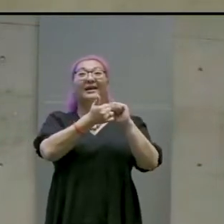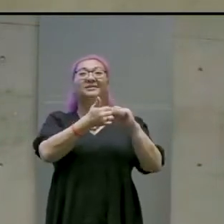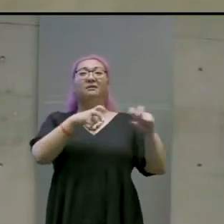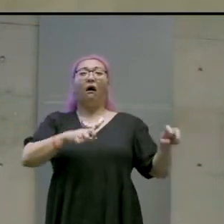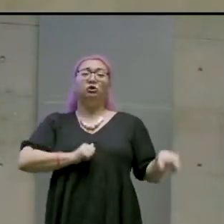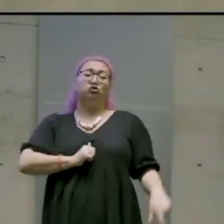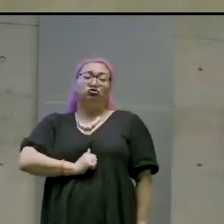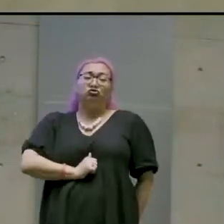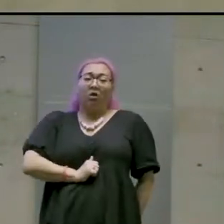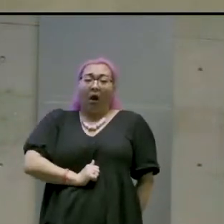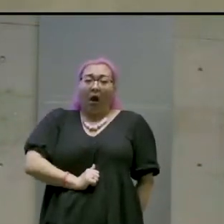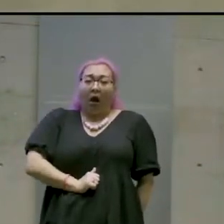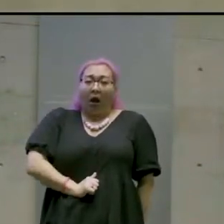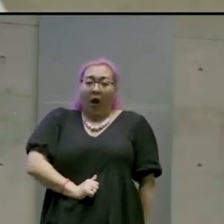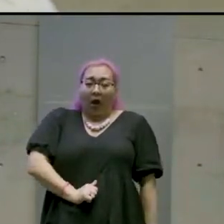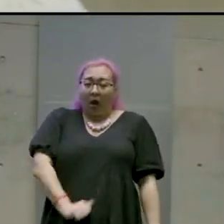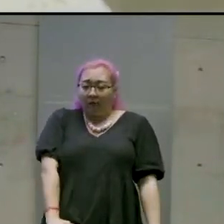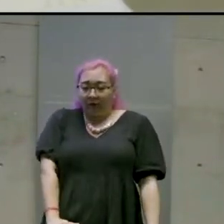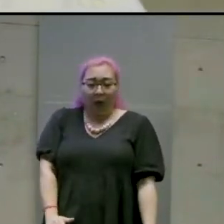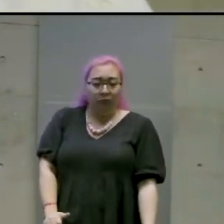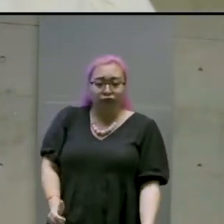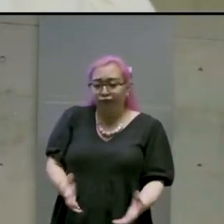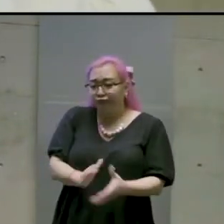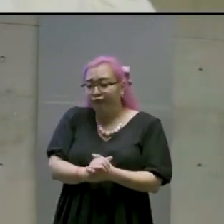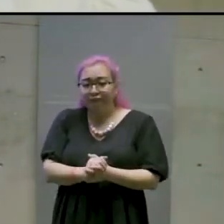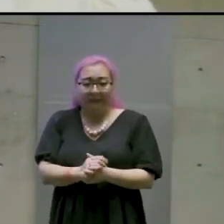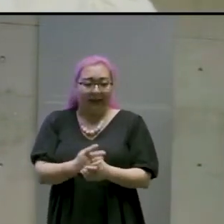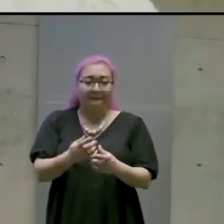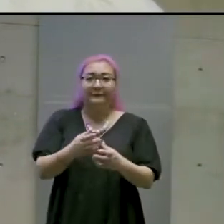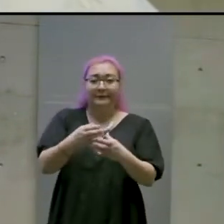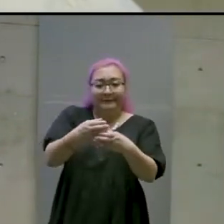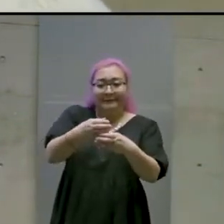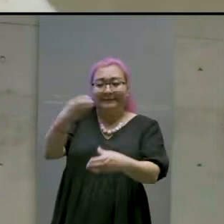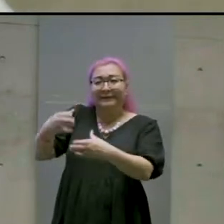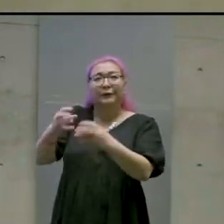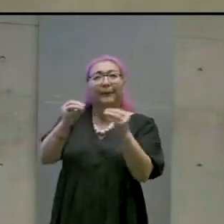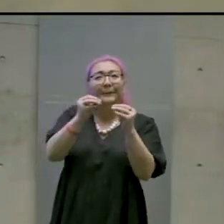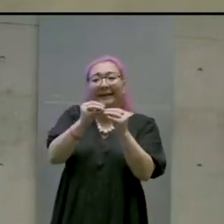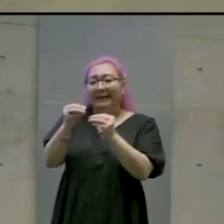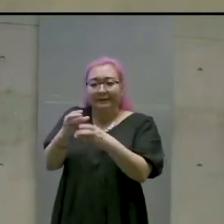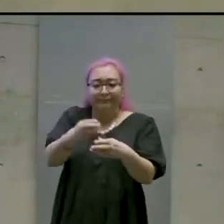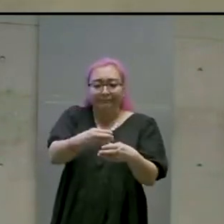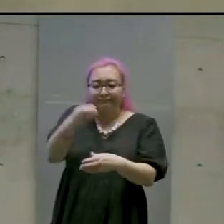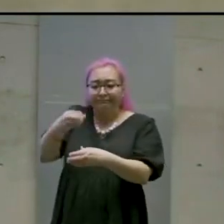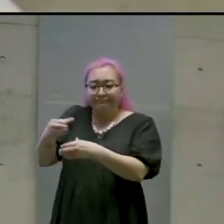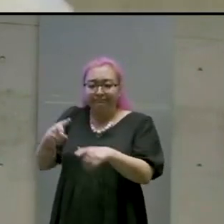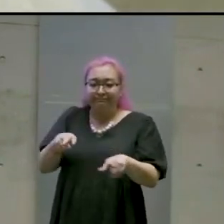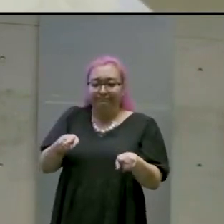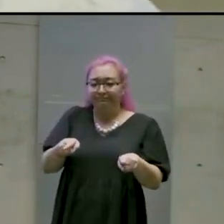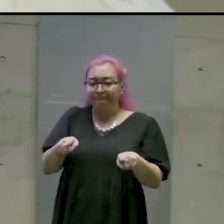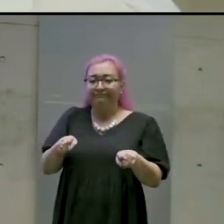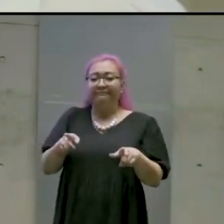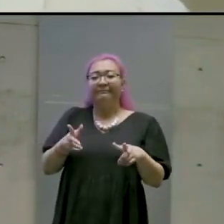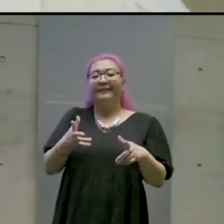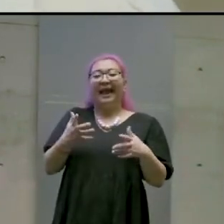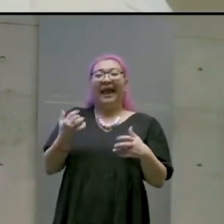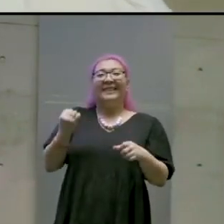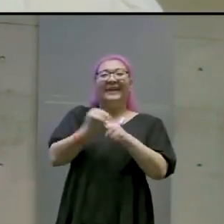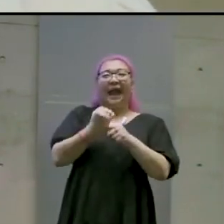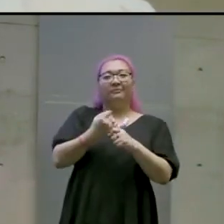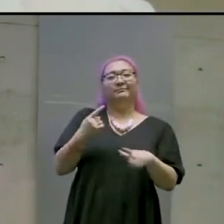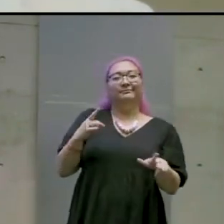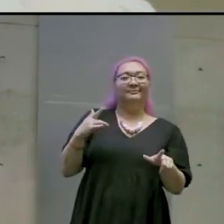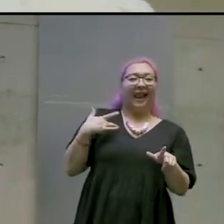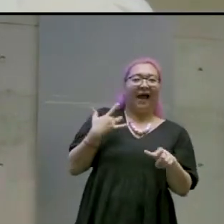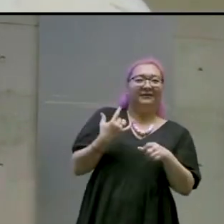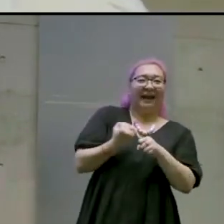you're so hungry. There are 2 tins of beans, and the game presents you, life is a game, the game presents you with